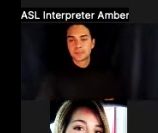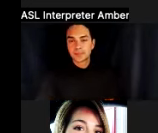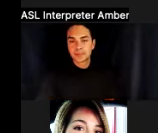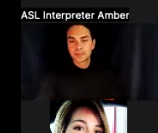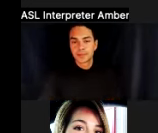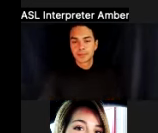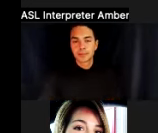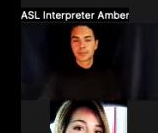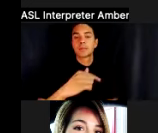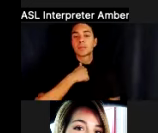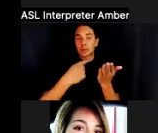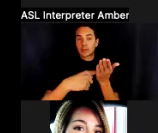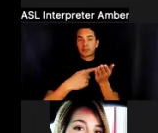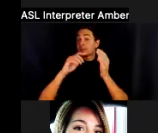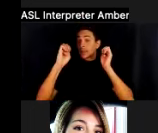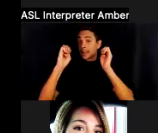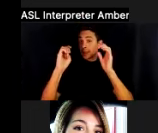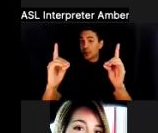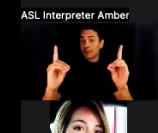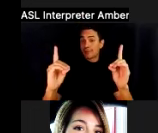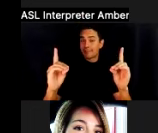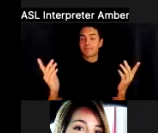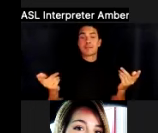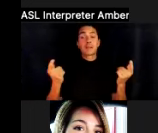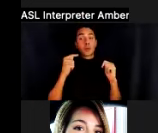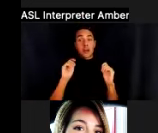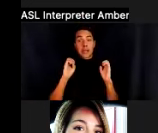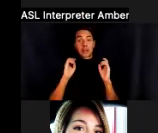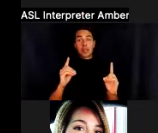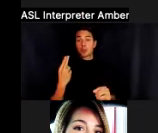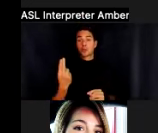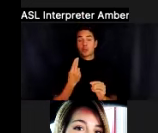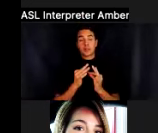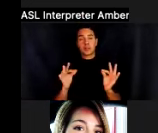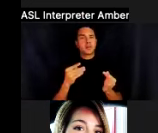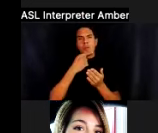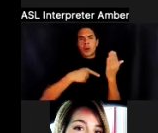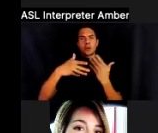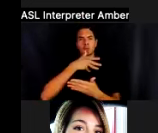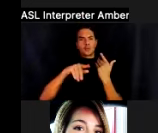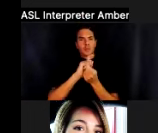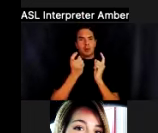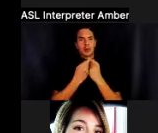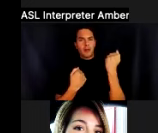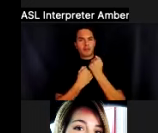about educating. So trying to educate and use language, right? What is social change advocacy? So changing